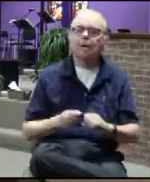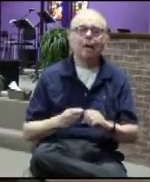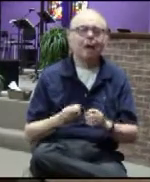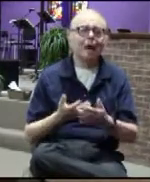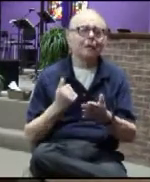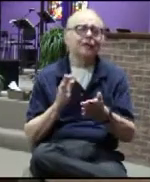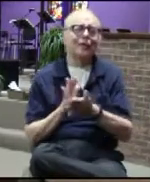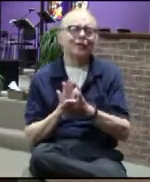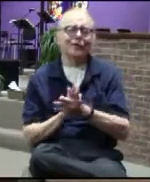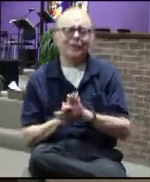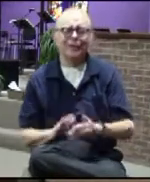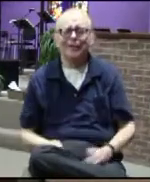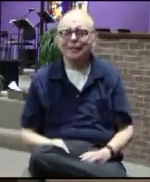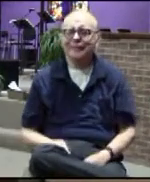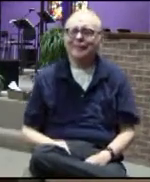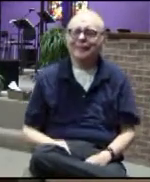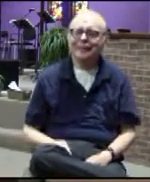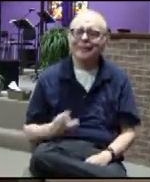preschool